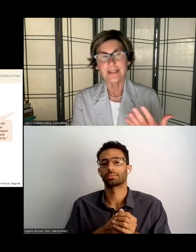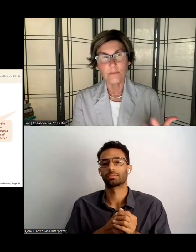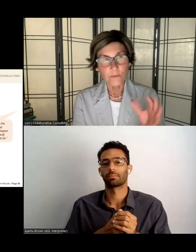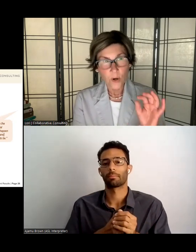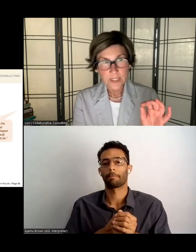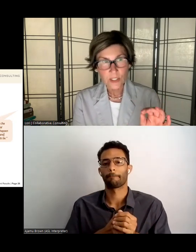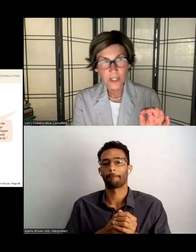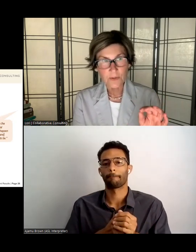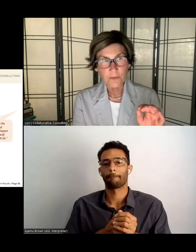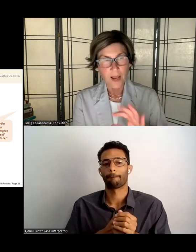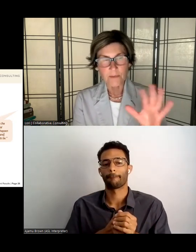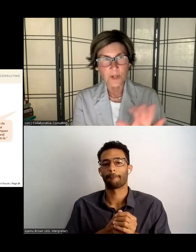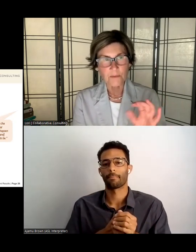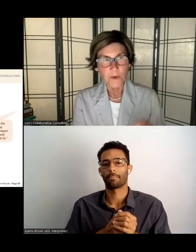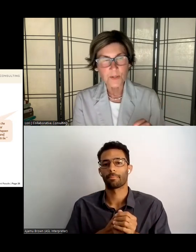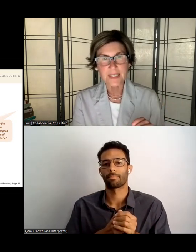And mostly